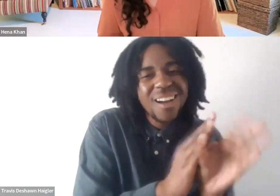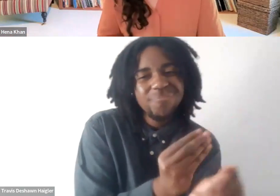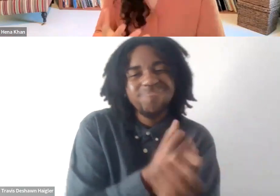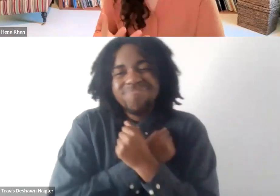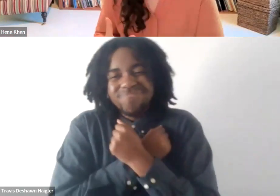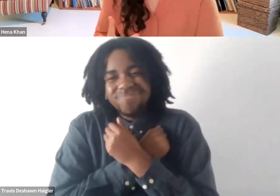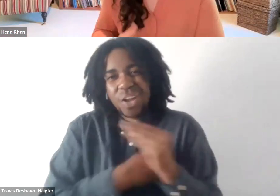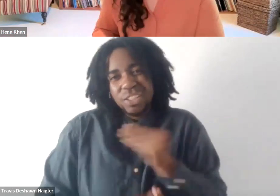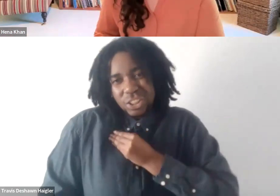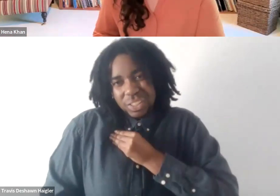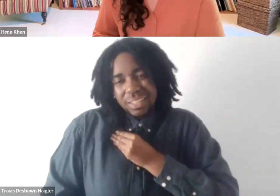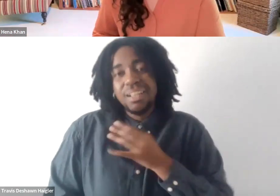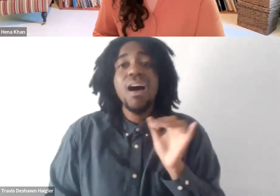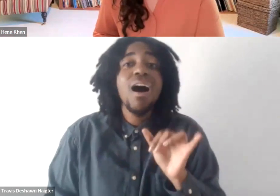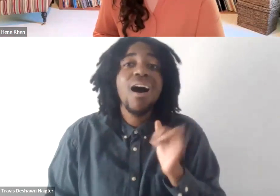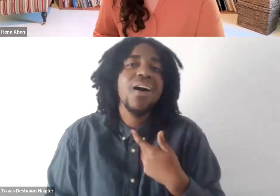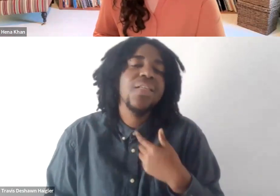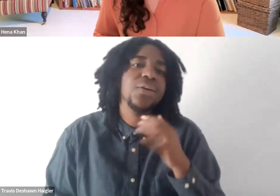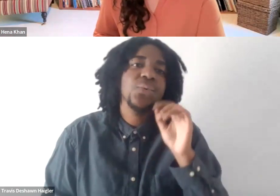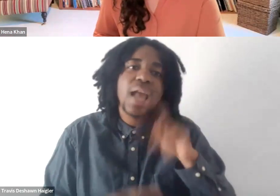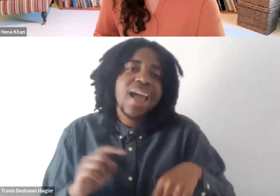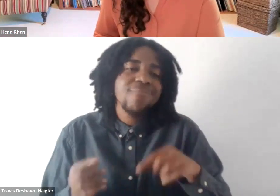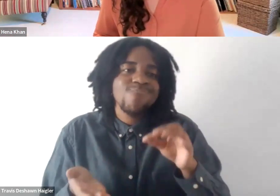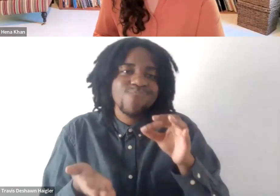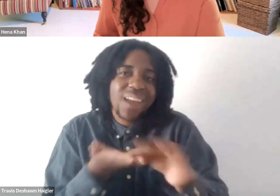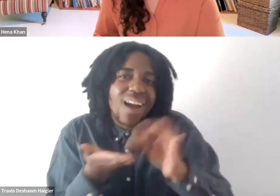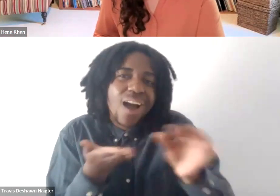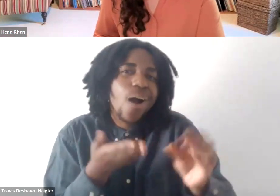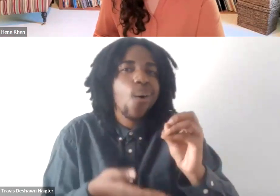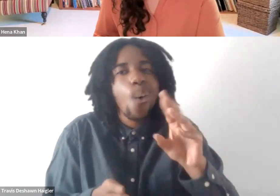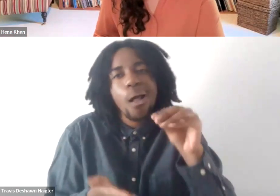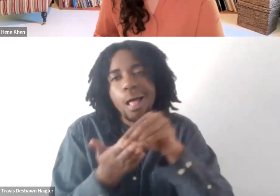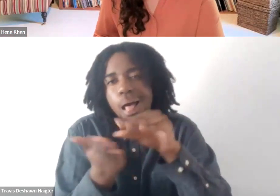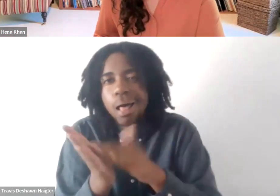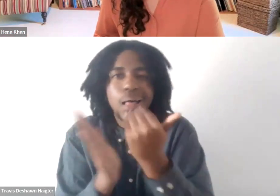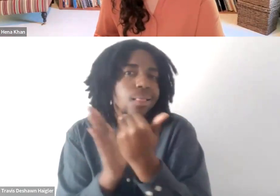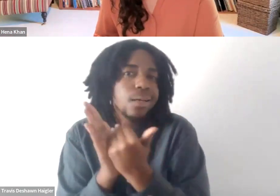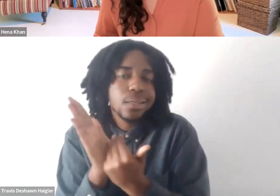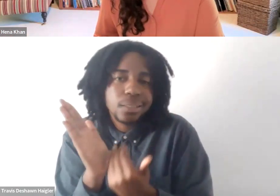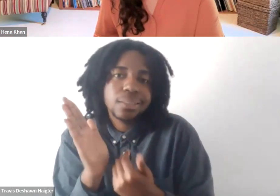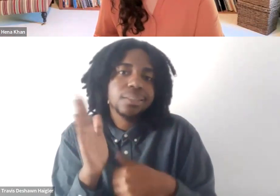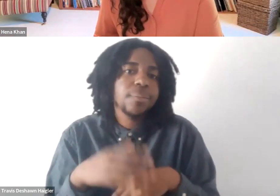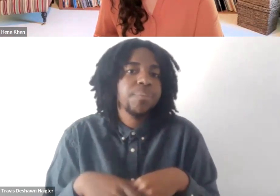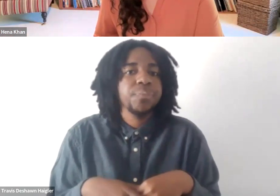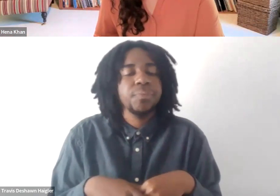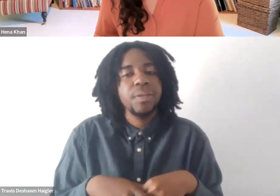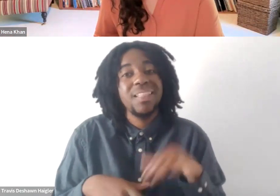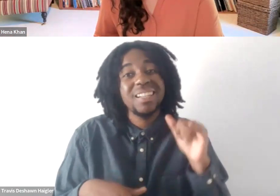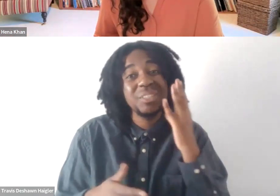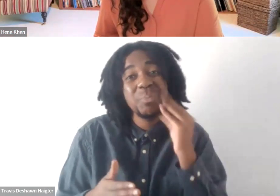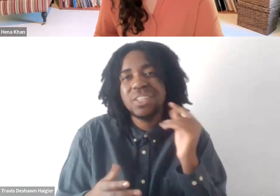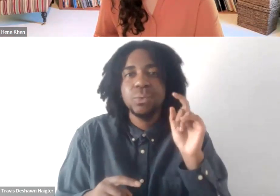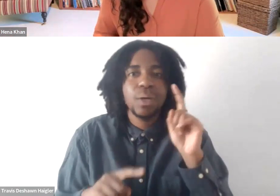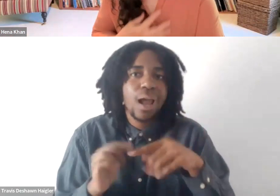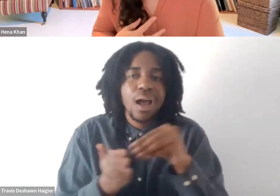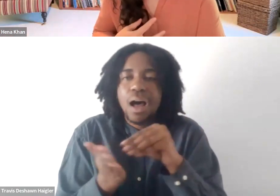can't quantify that or necessarily, put that on a list. But I feel like there's so many, it's hard to name